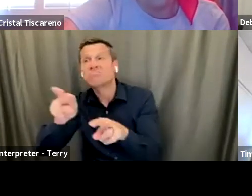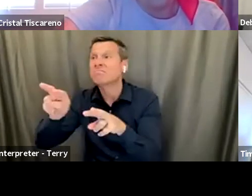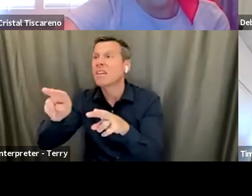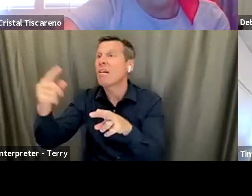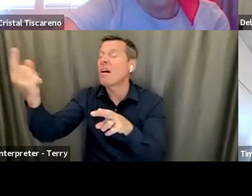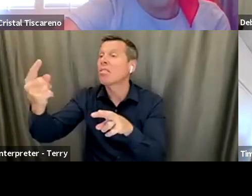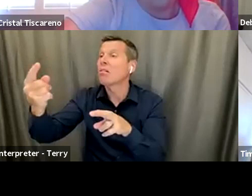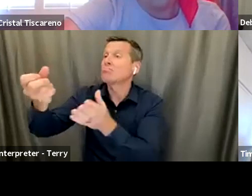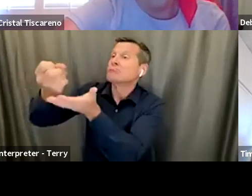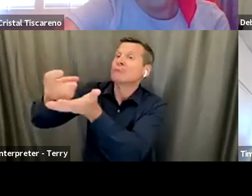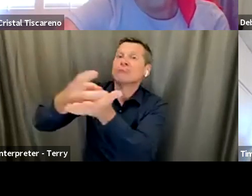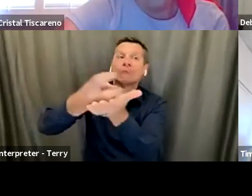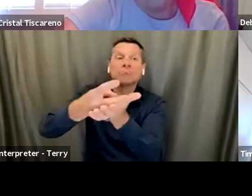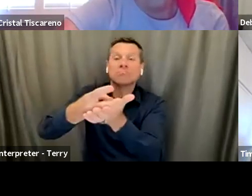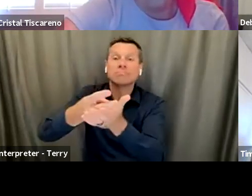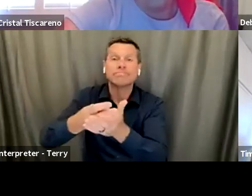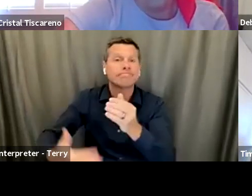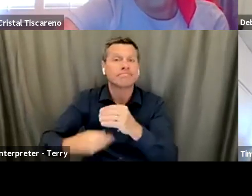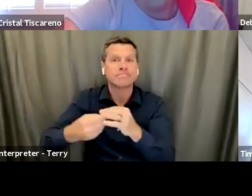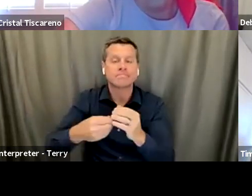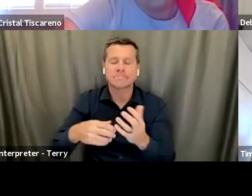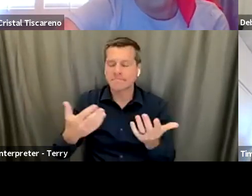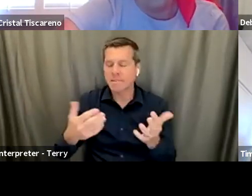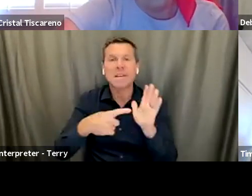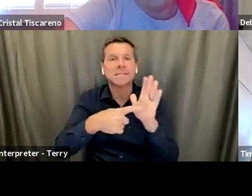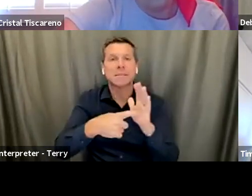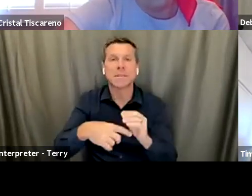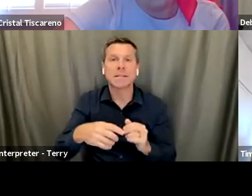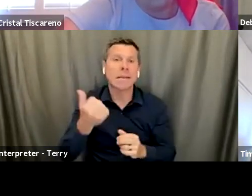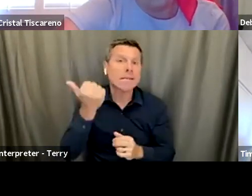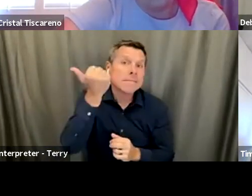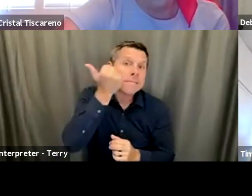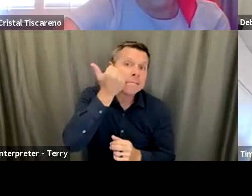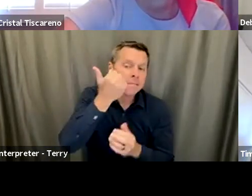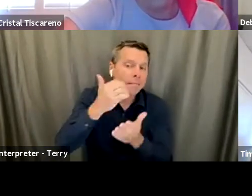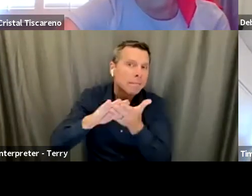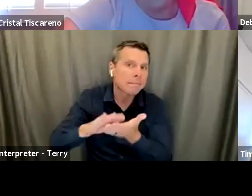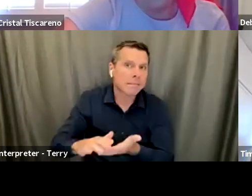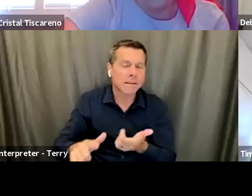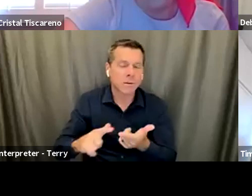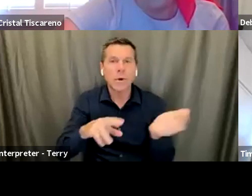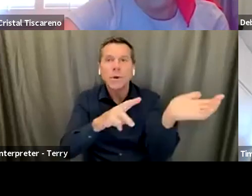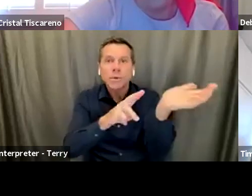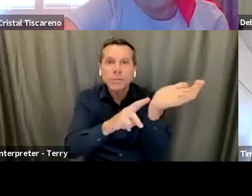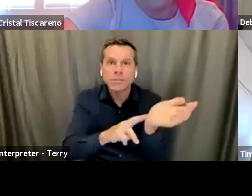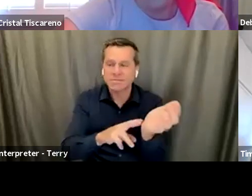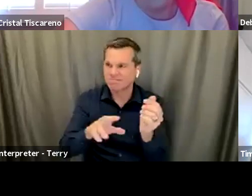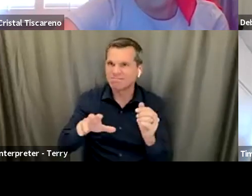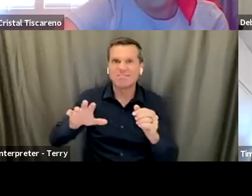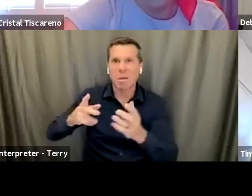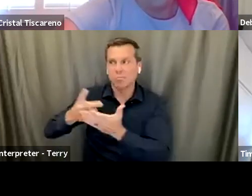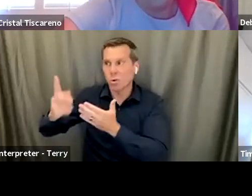accreditations. So prime example, dental hygiene, nursing, right? These programs